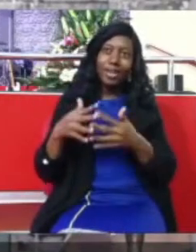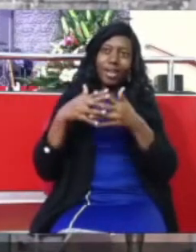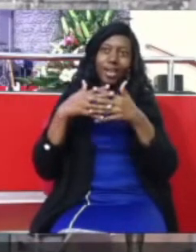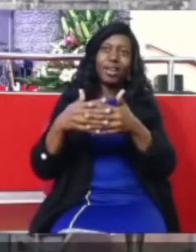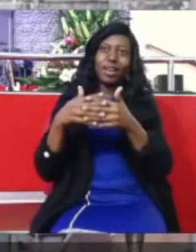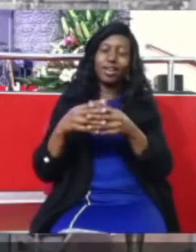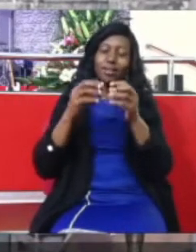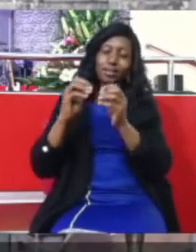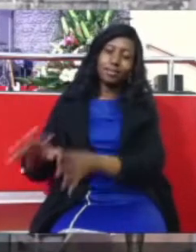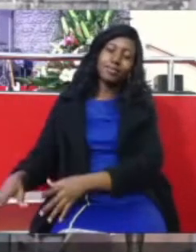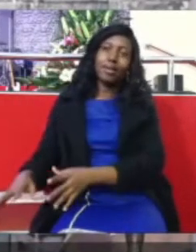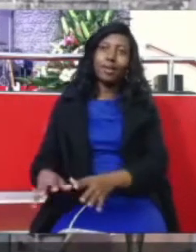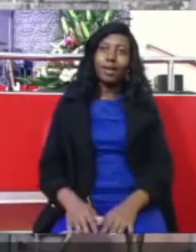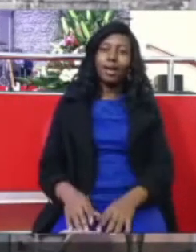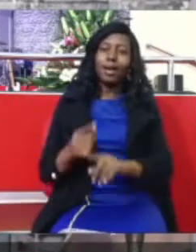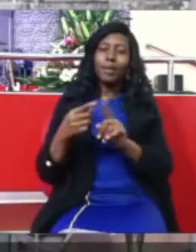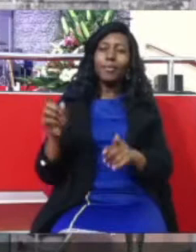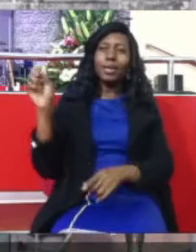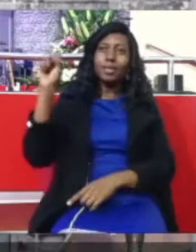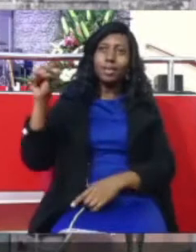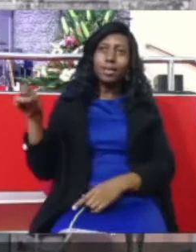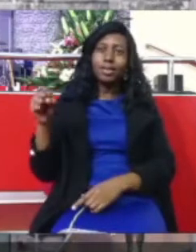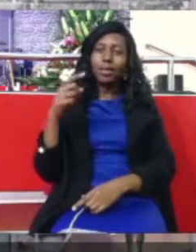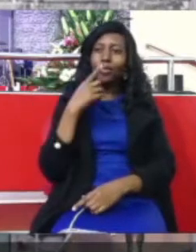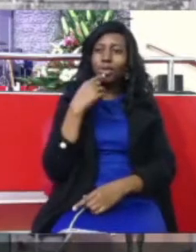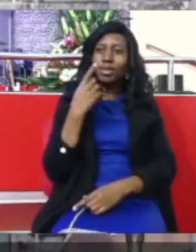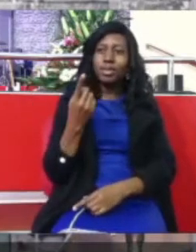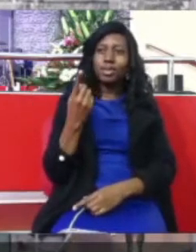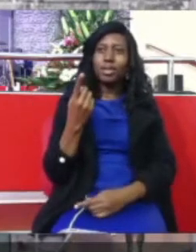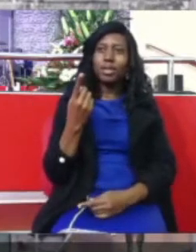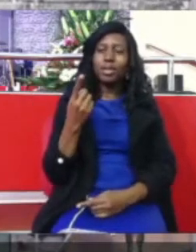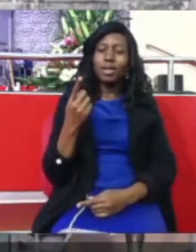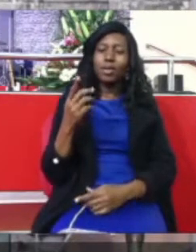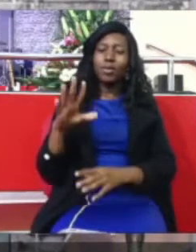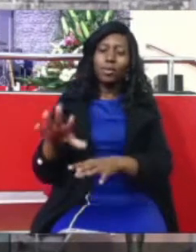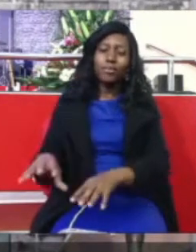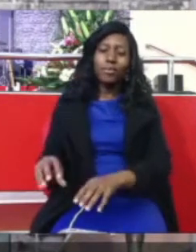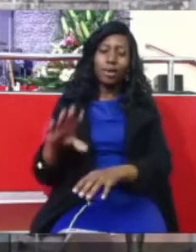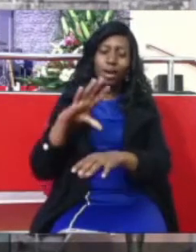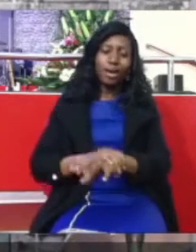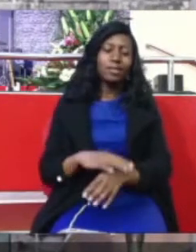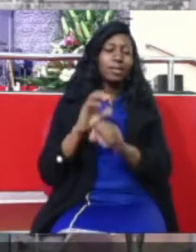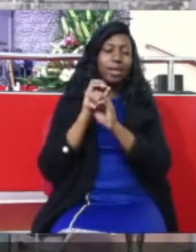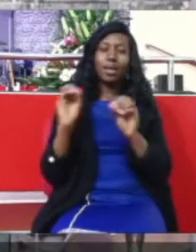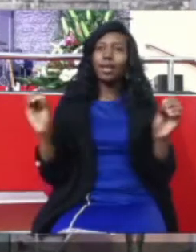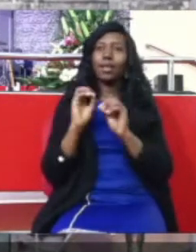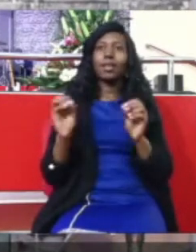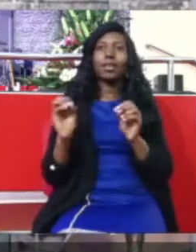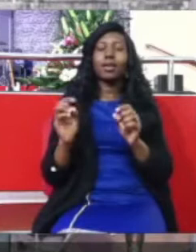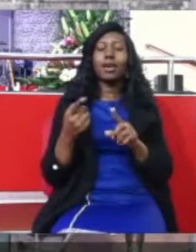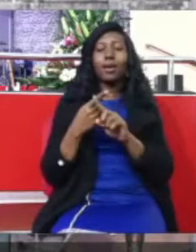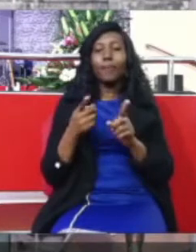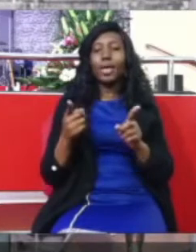him, "Master, we have toiled all night and caught nothing. Nevertheless, at your word,